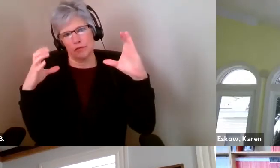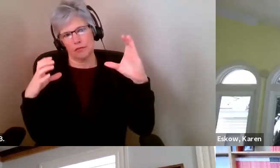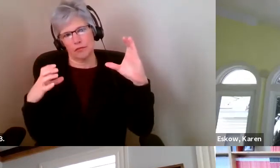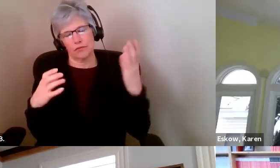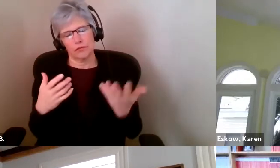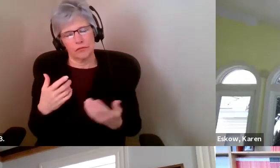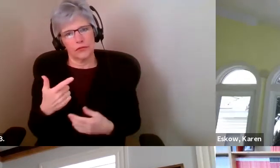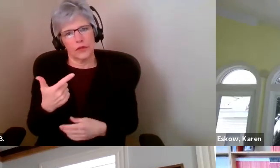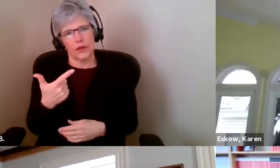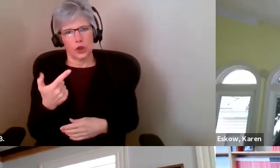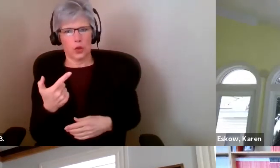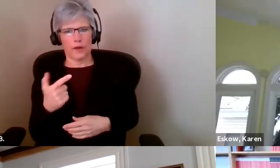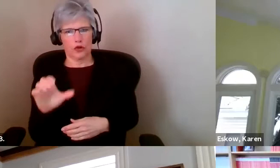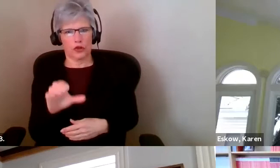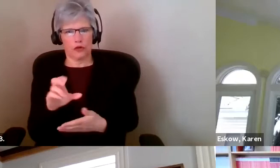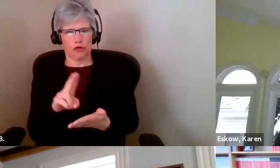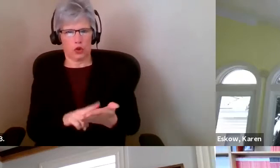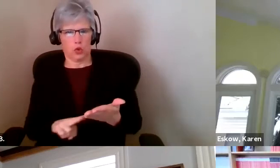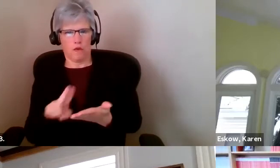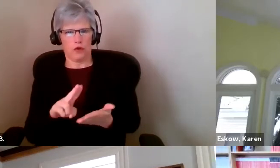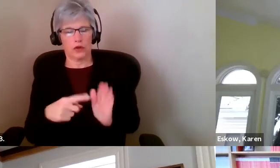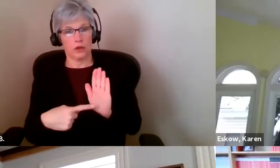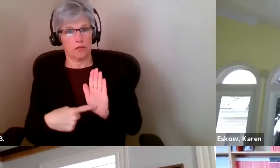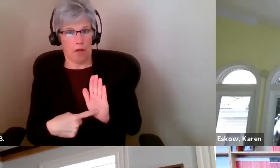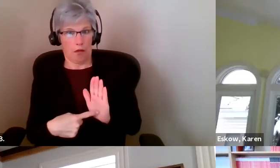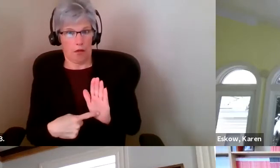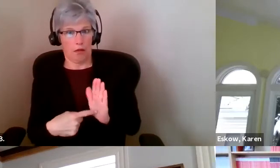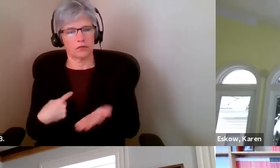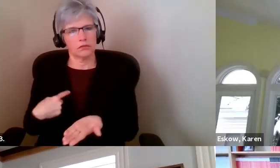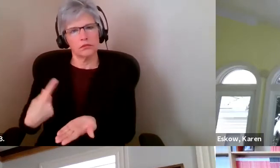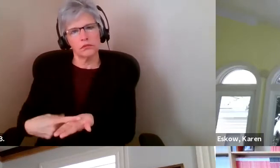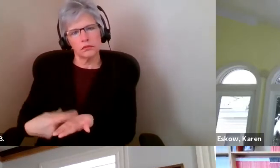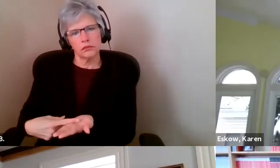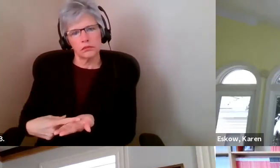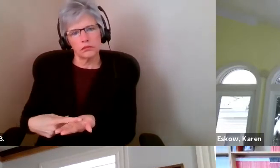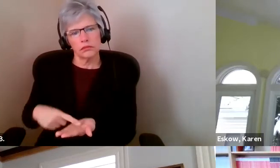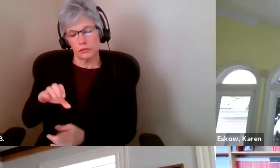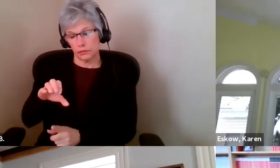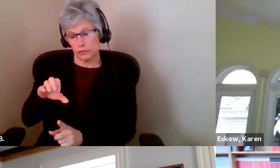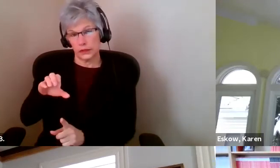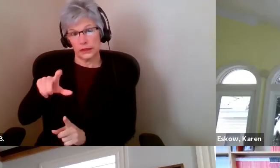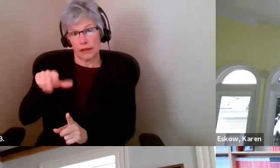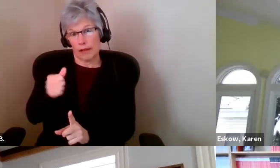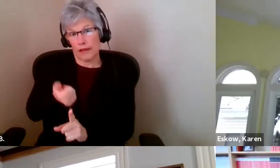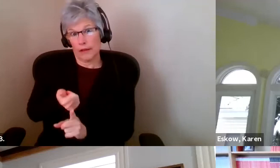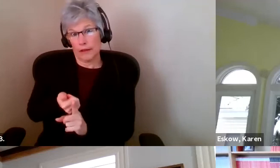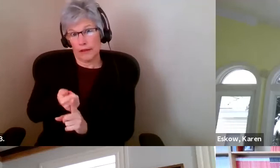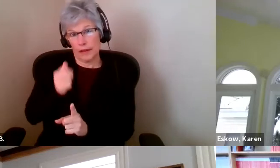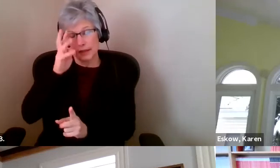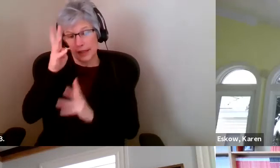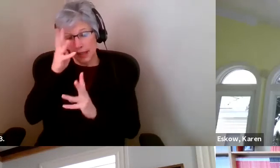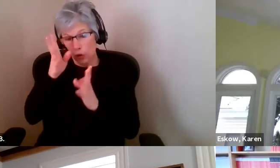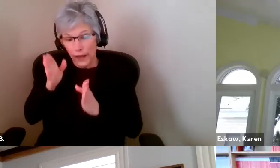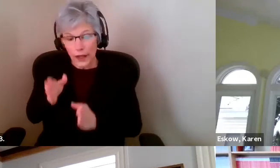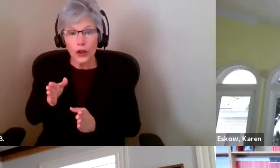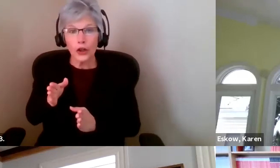and universities. And I talked about the College of Liberal Arts as an innovator, as a bridge builder. I